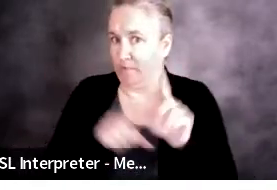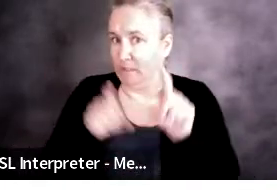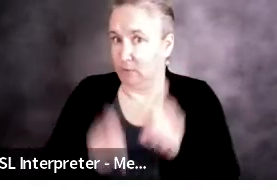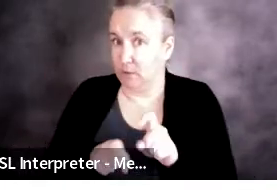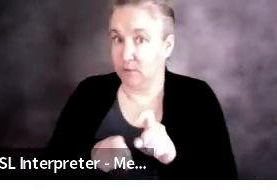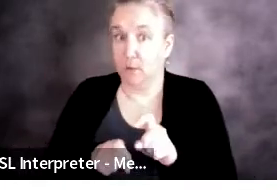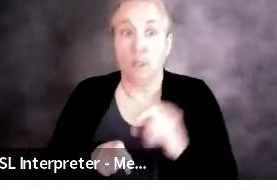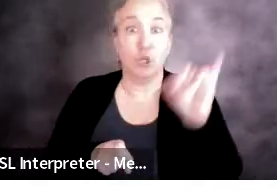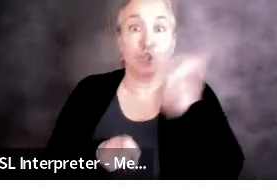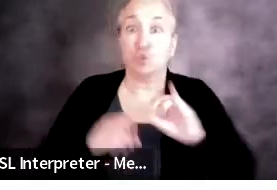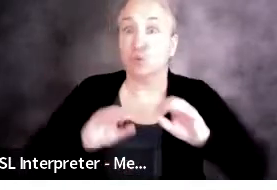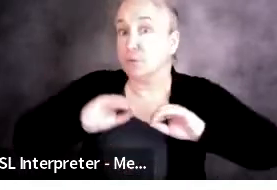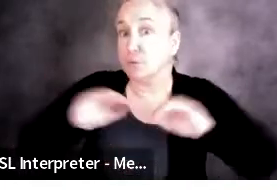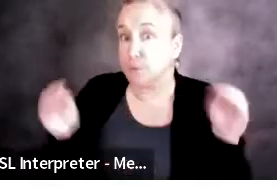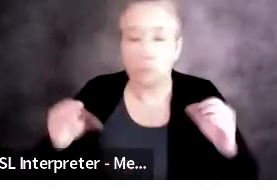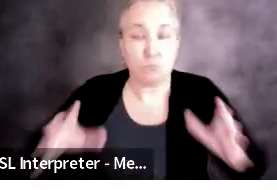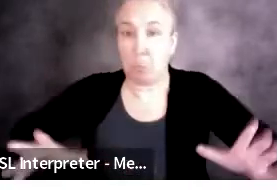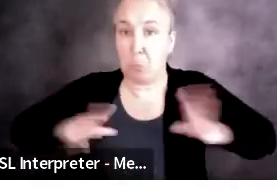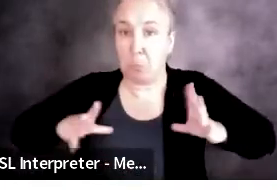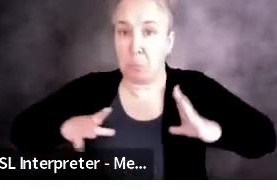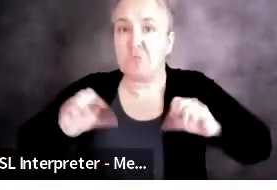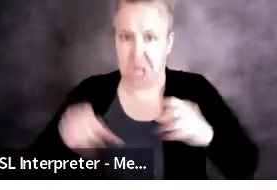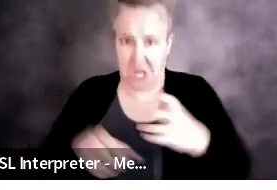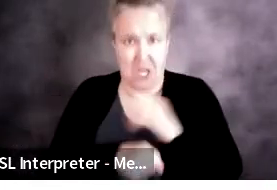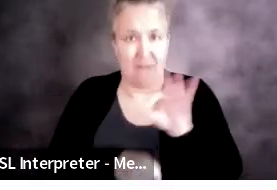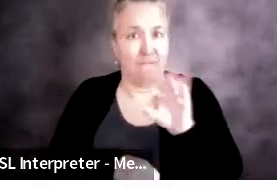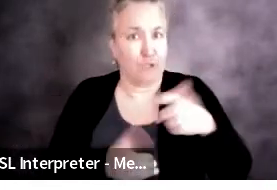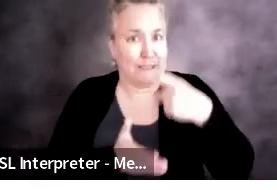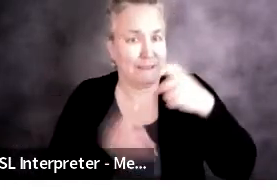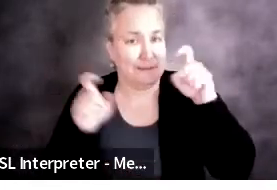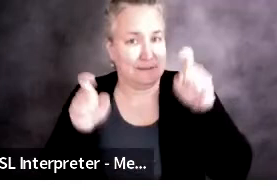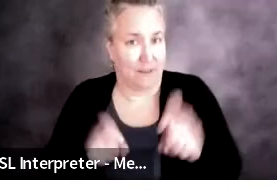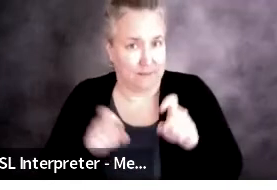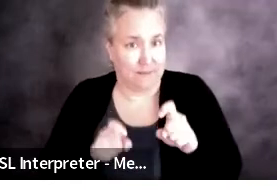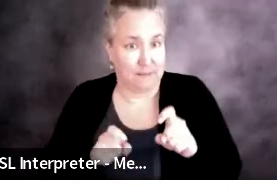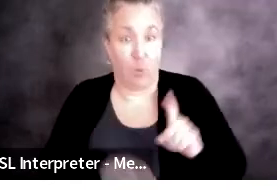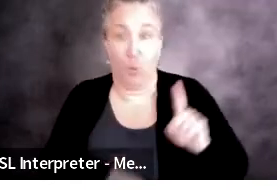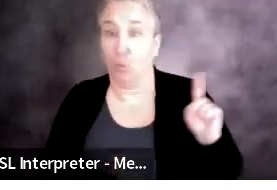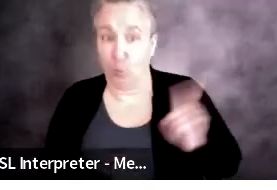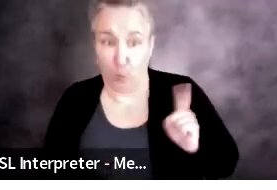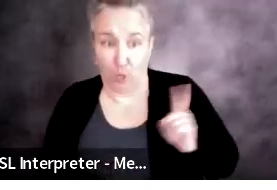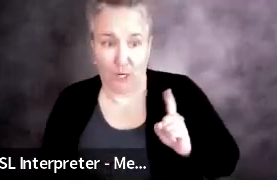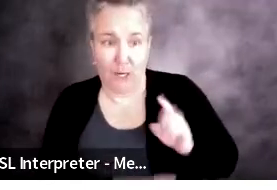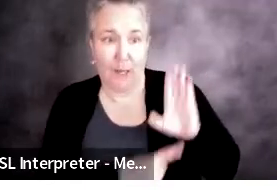have insurance. And that website is